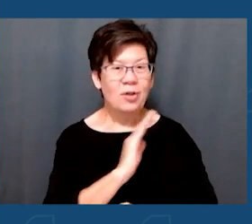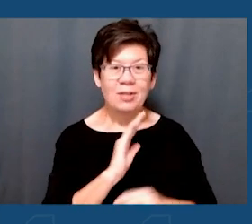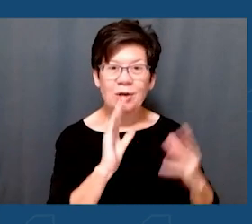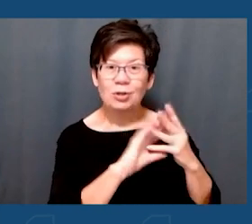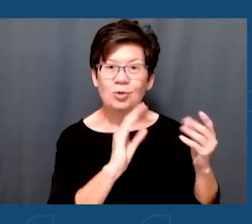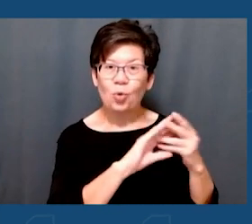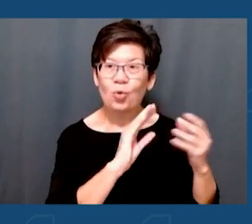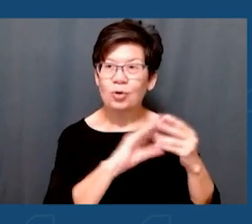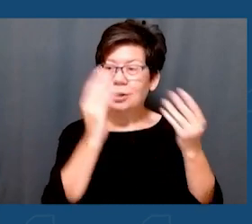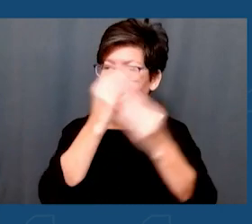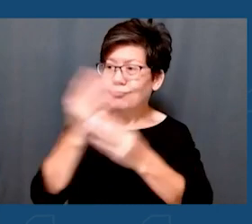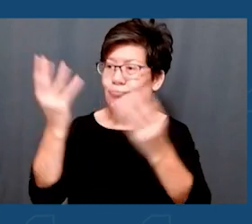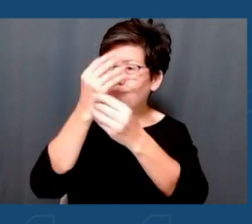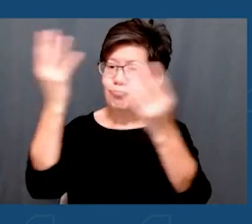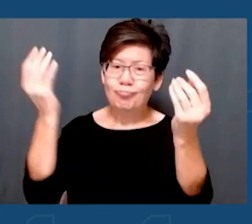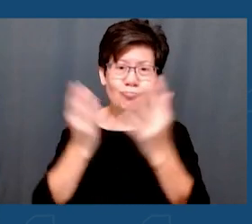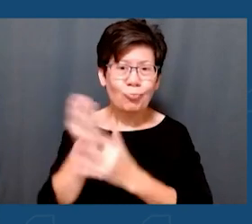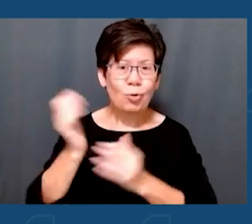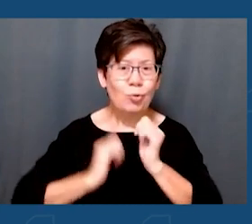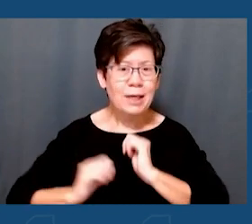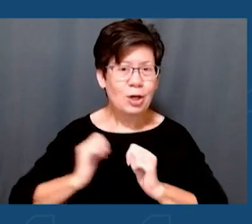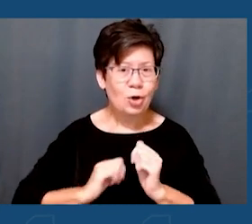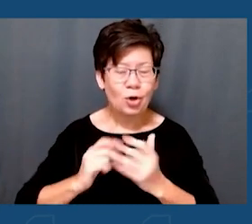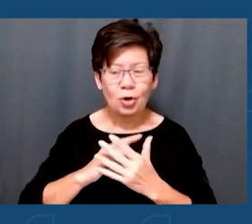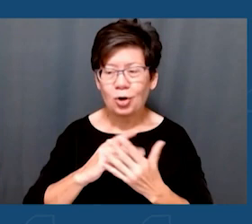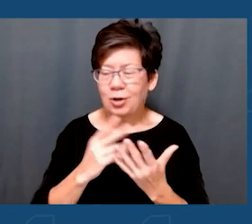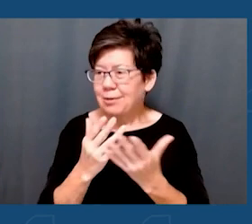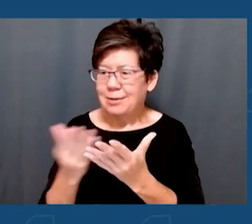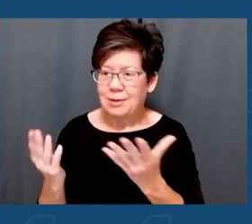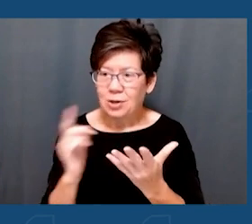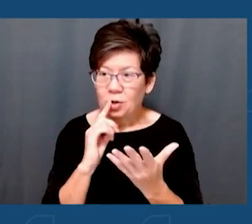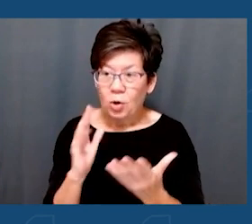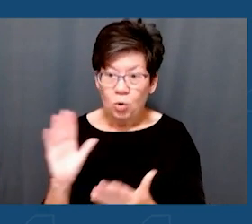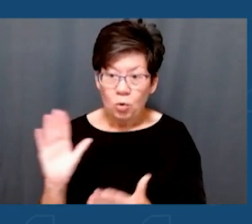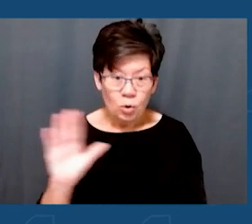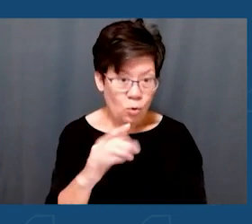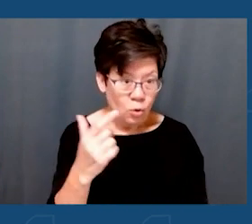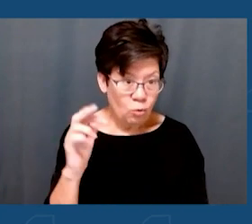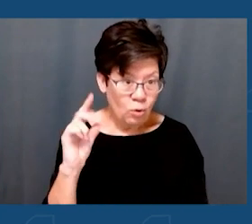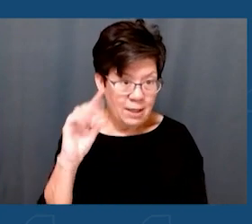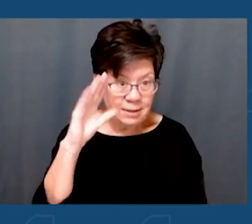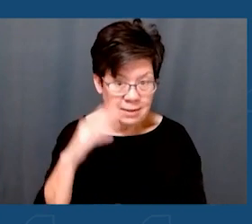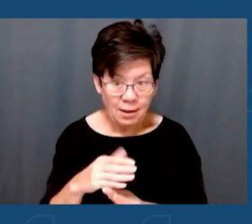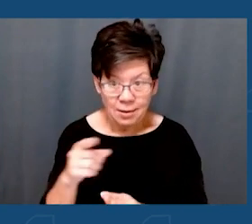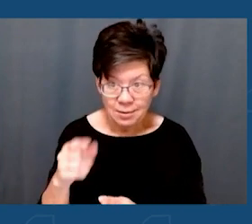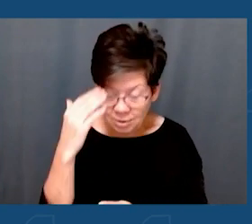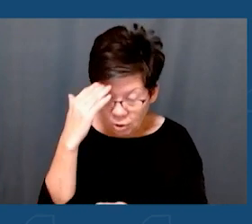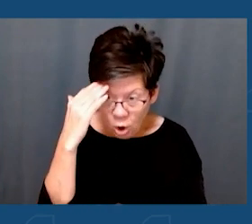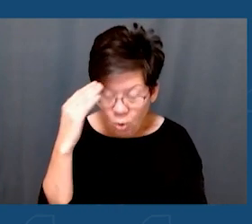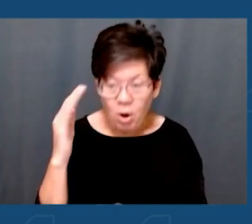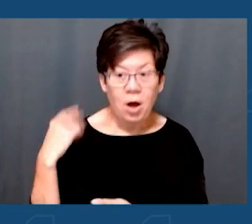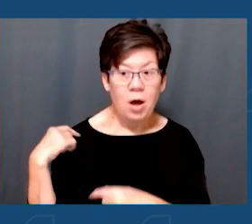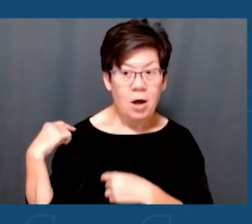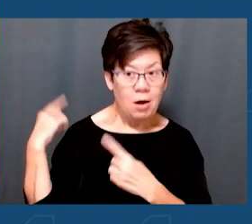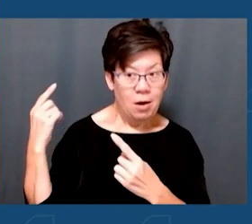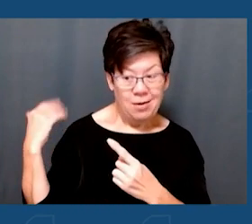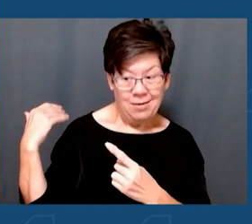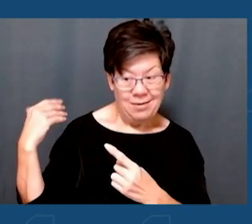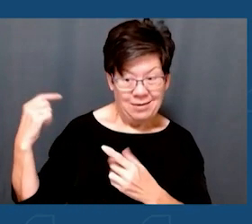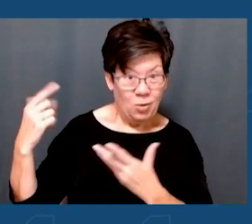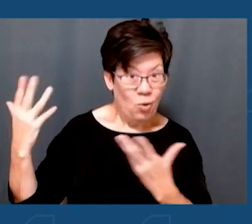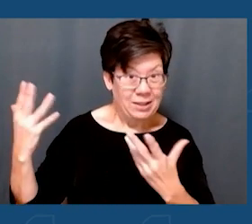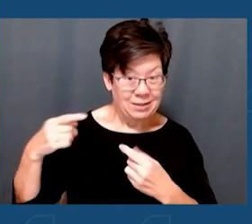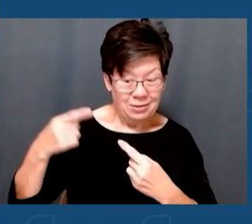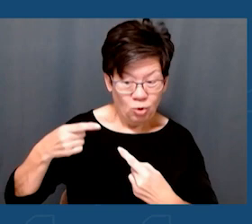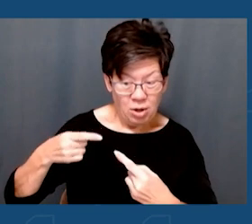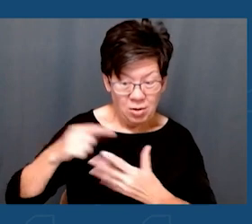grandson will know the proud story of the struggles, but have an eye toward the future and know that it'll be better because of those who